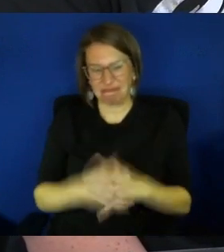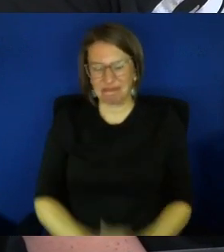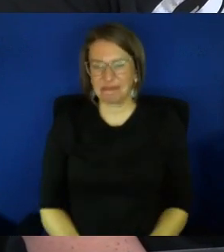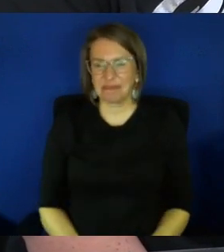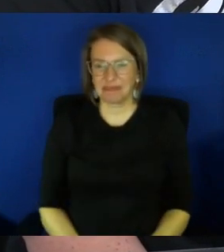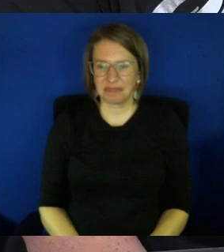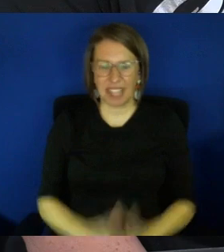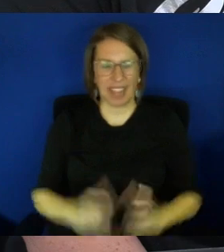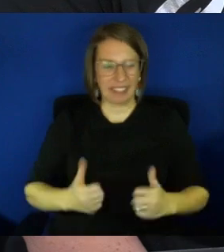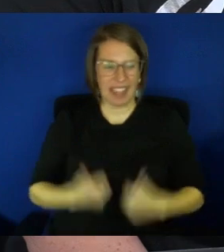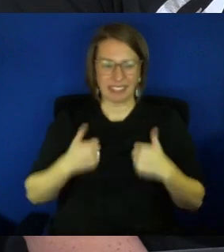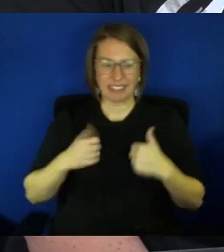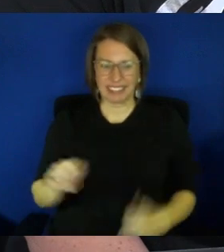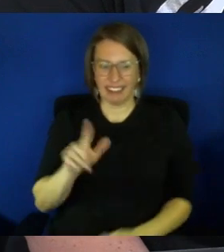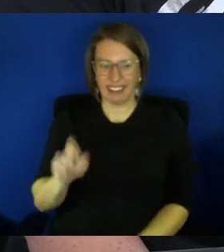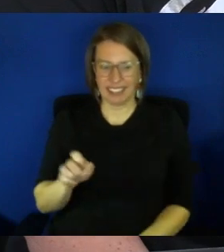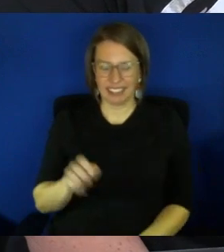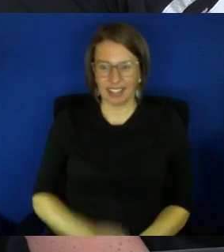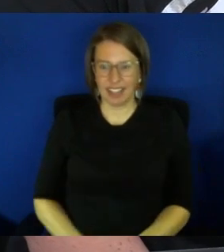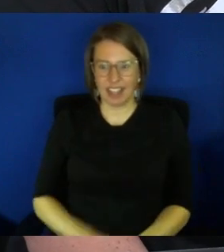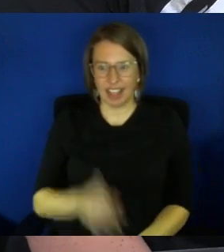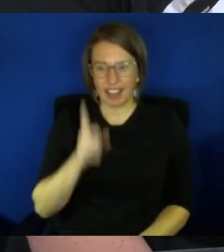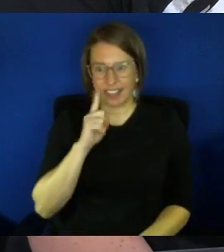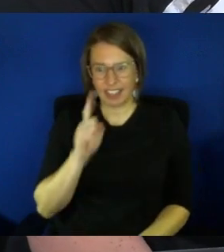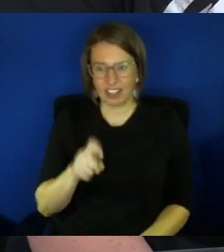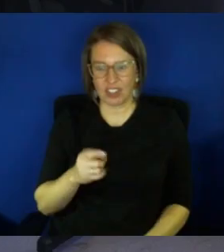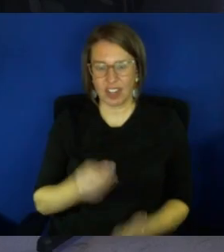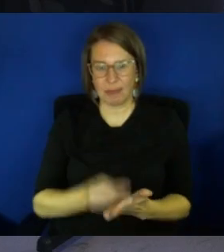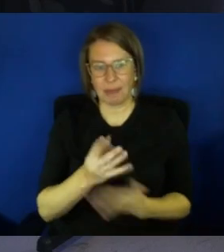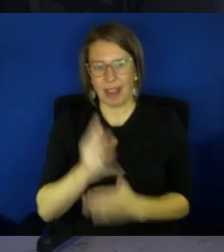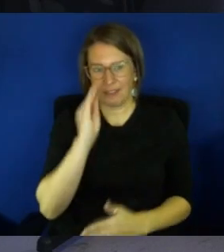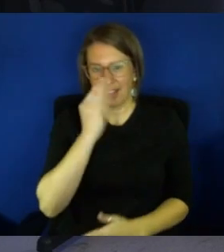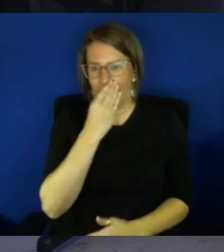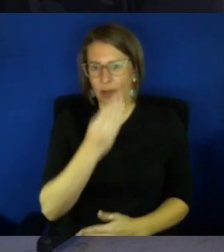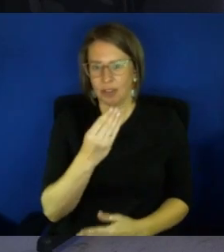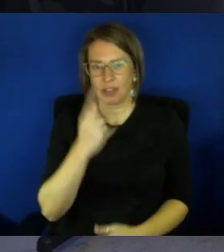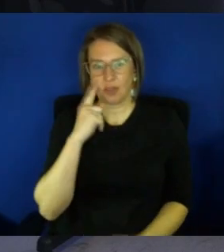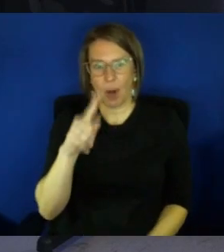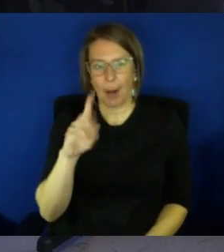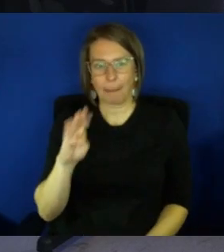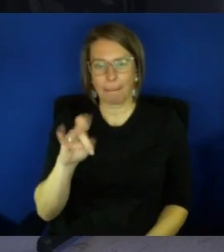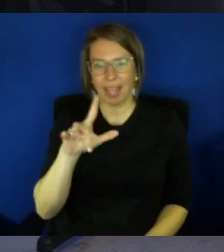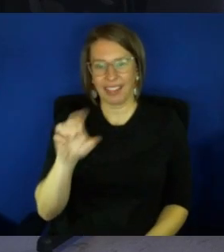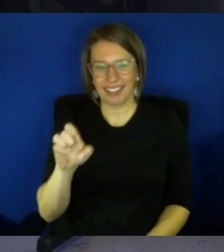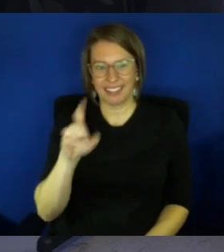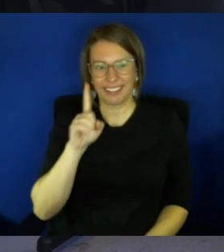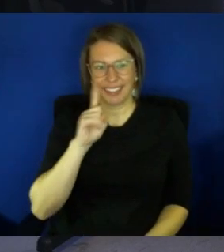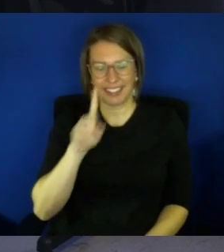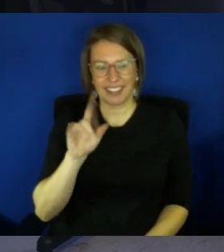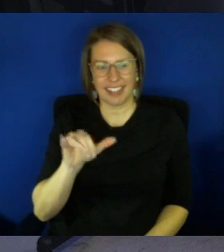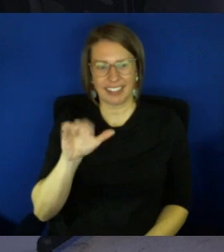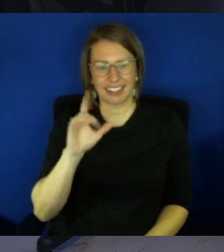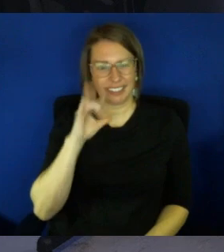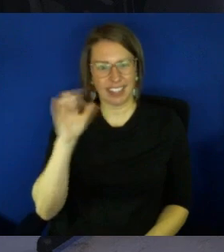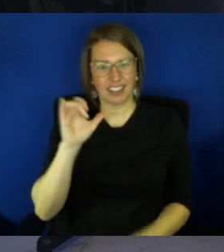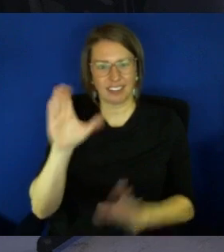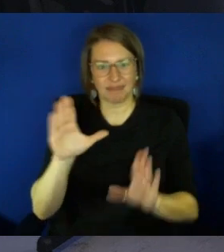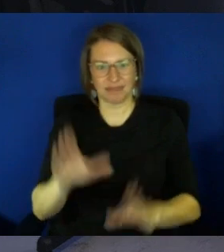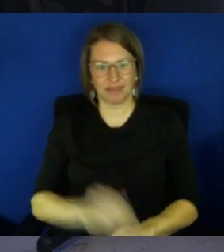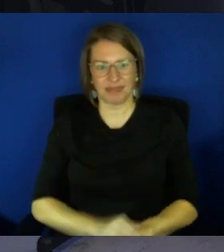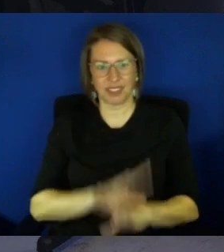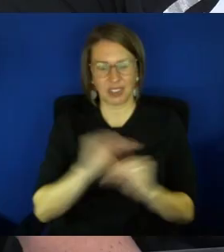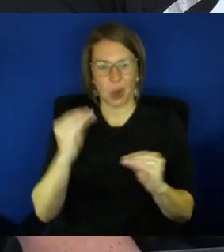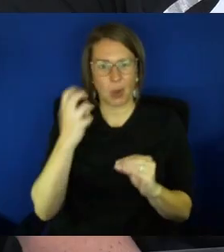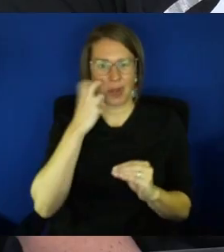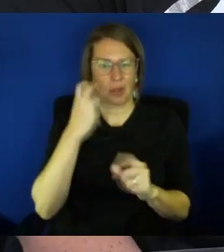lifestyle. I think you should go buy flowers for Billy. What do you think? Because that's like a good first thing. Yeah. That would be awesome. There's no doubt that she's been my angel